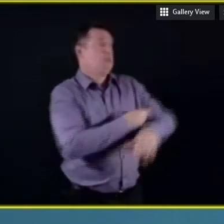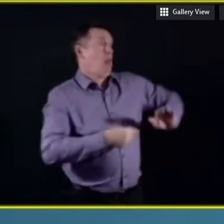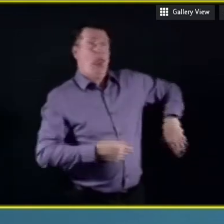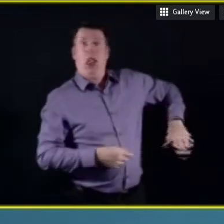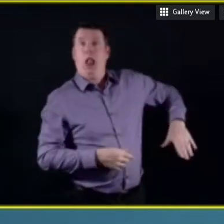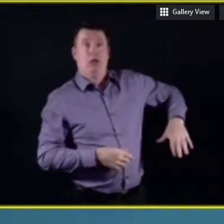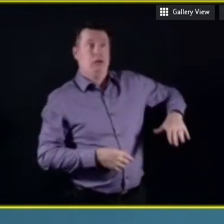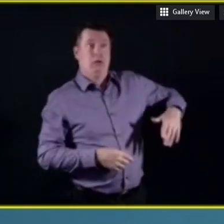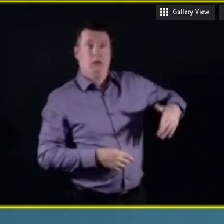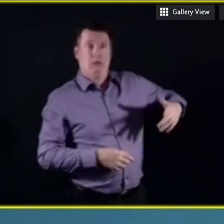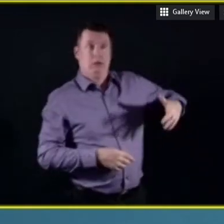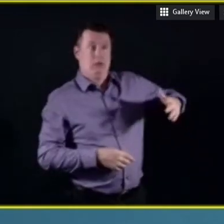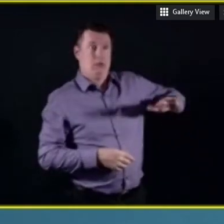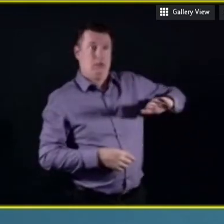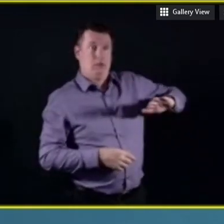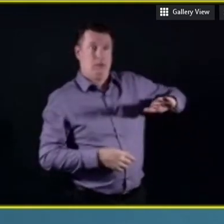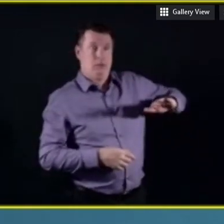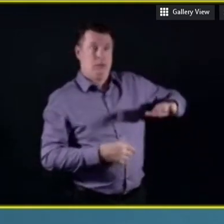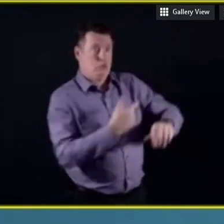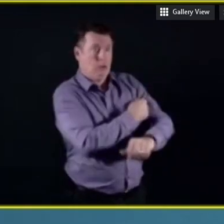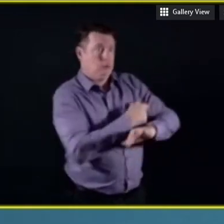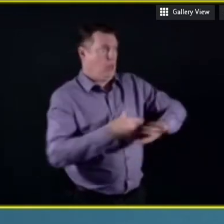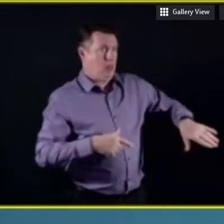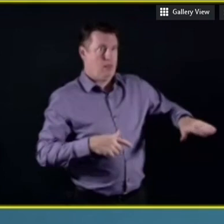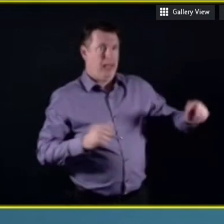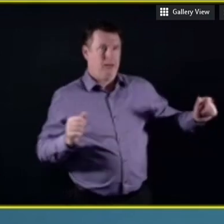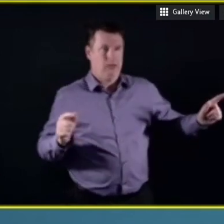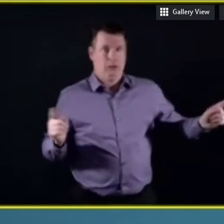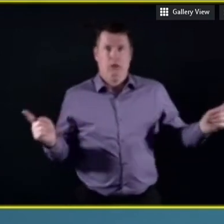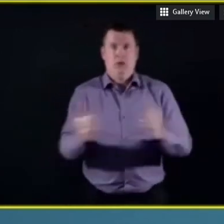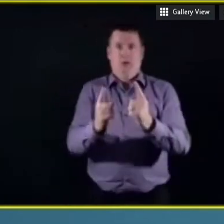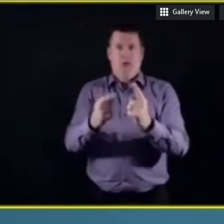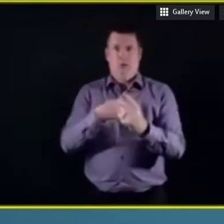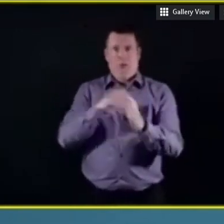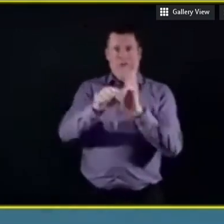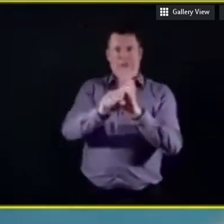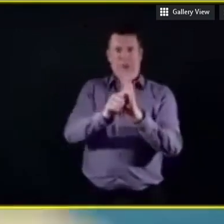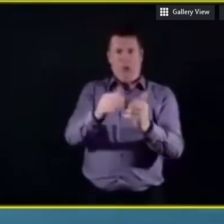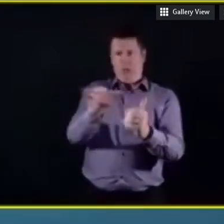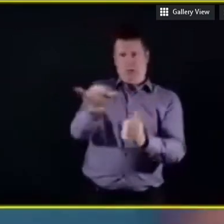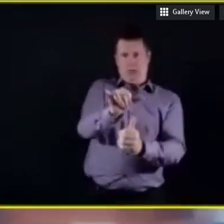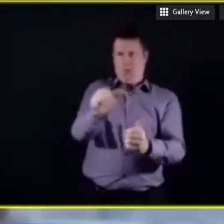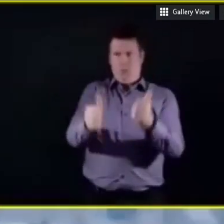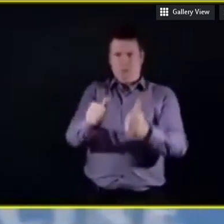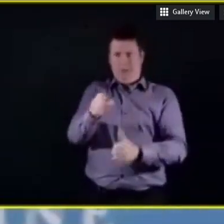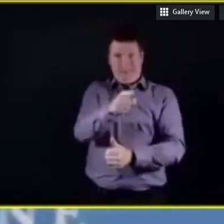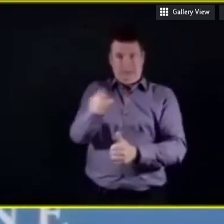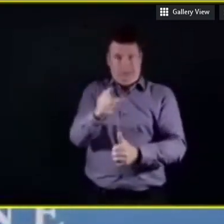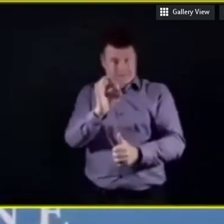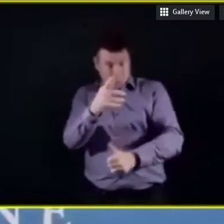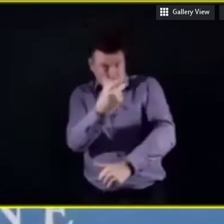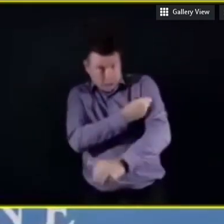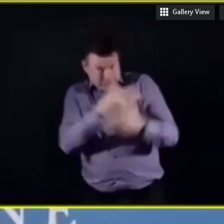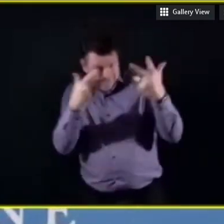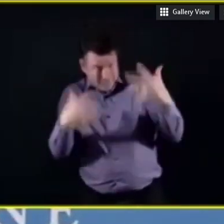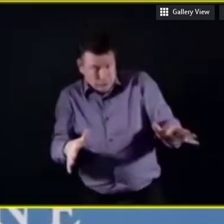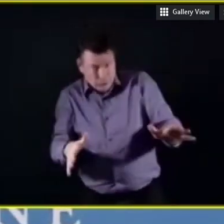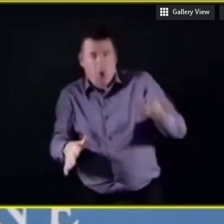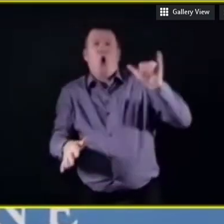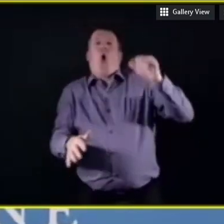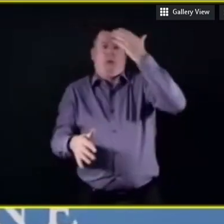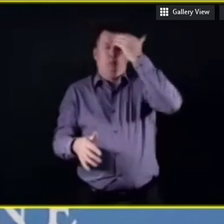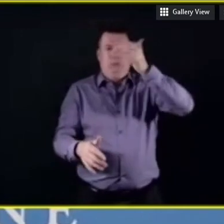open. So I will add that plug and then ask Dr. Johnson, do you have any closing thoughts before we end our meeting? No,